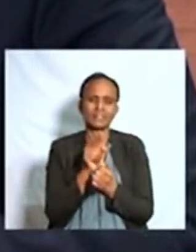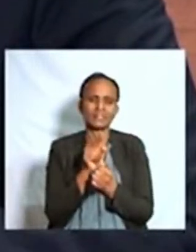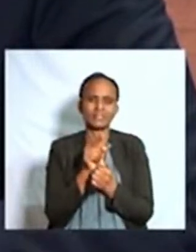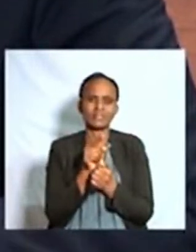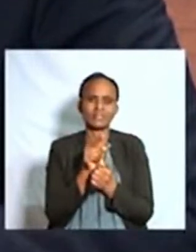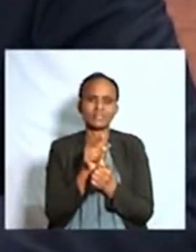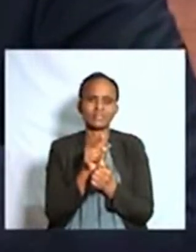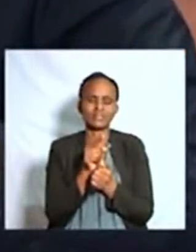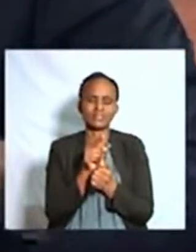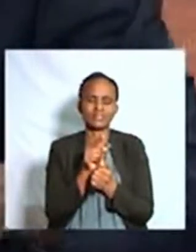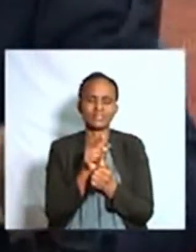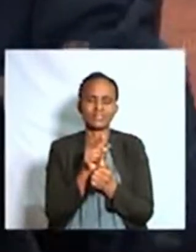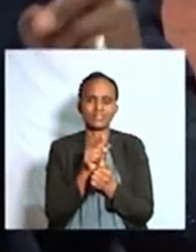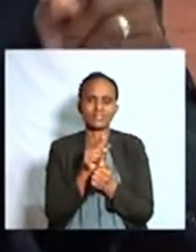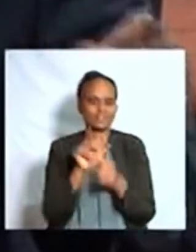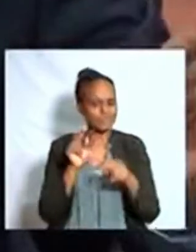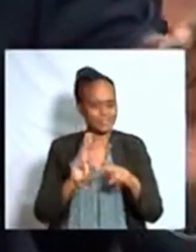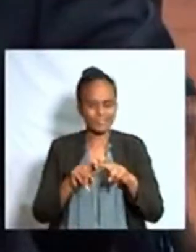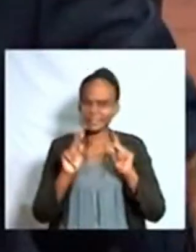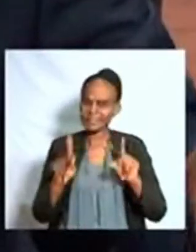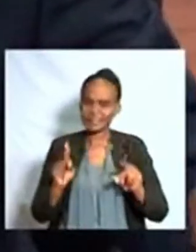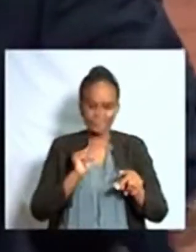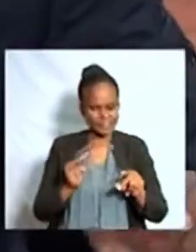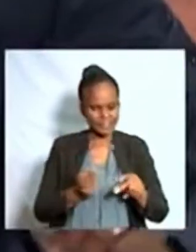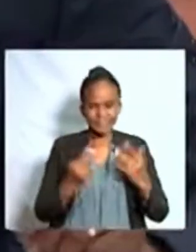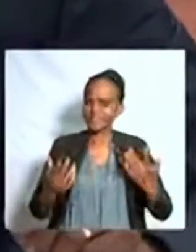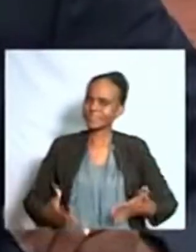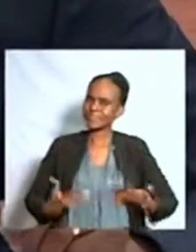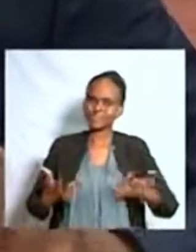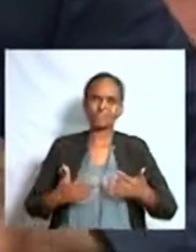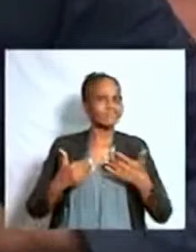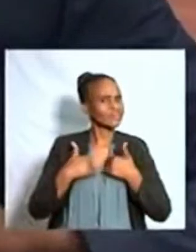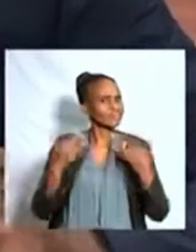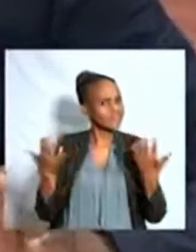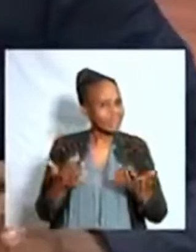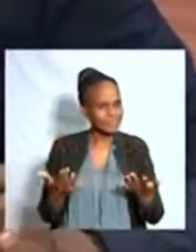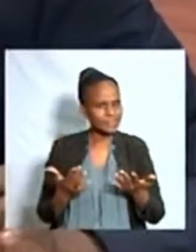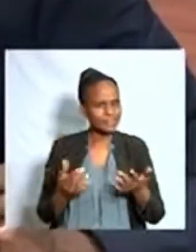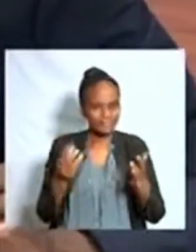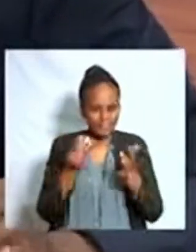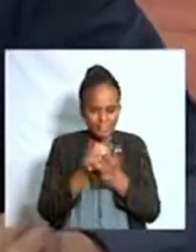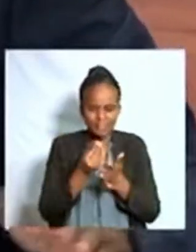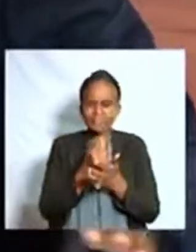this. We are not, Chair, totally not comfortable. The